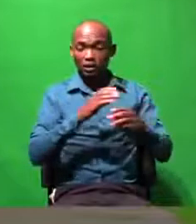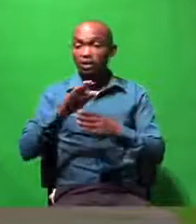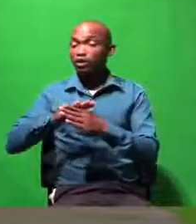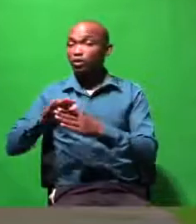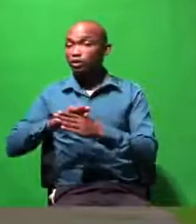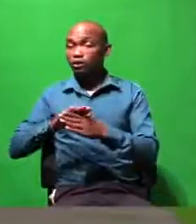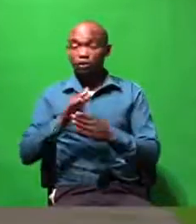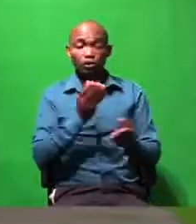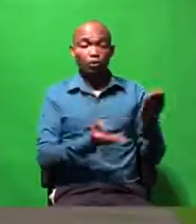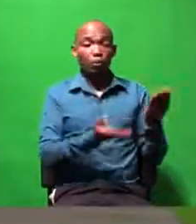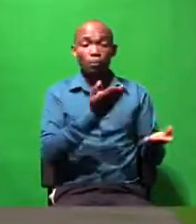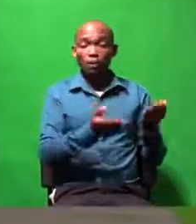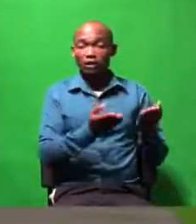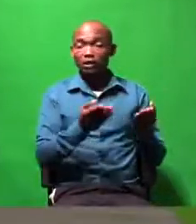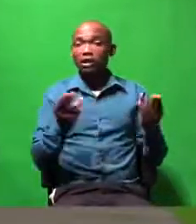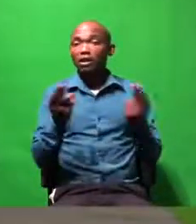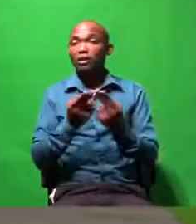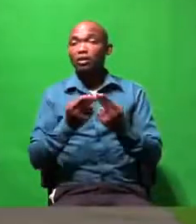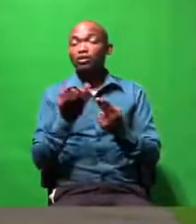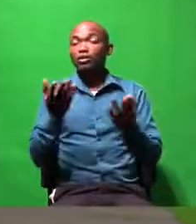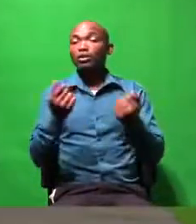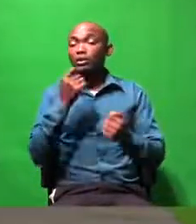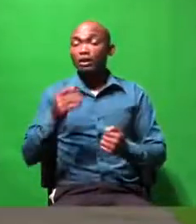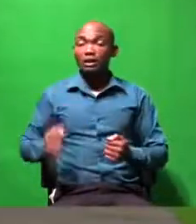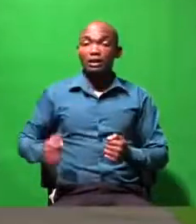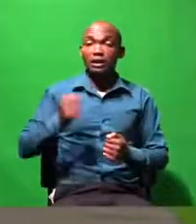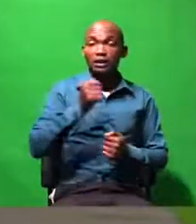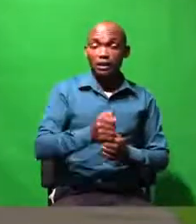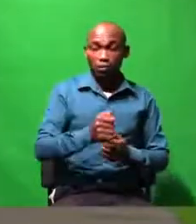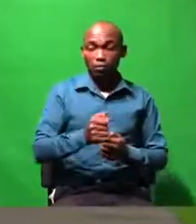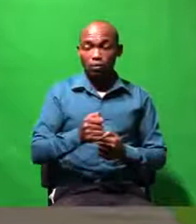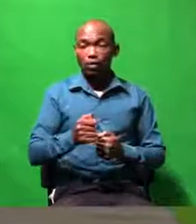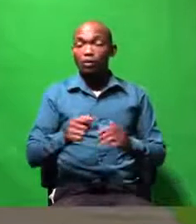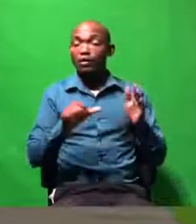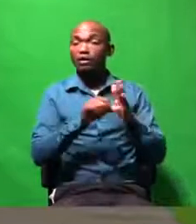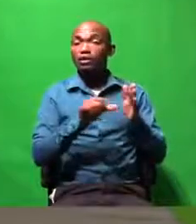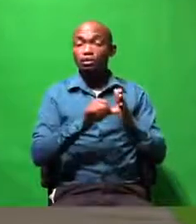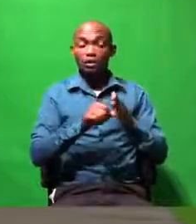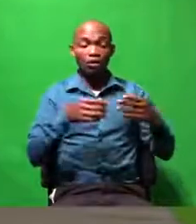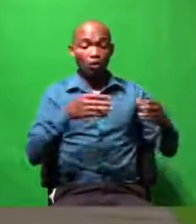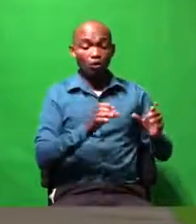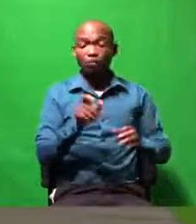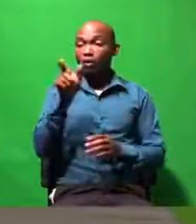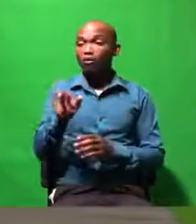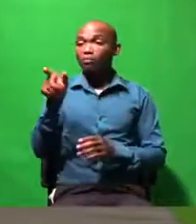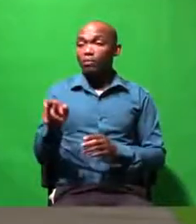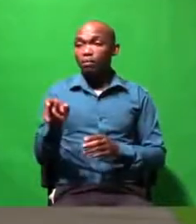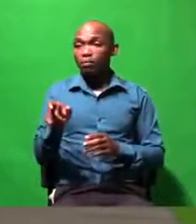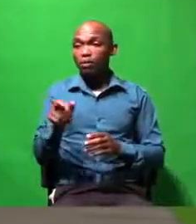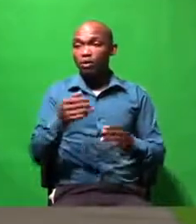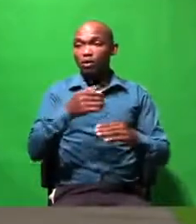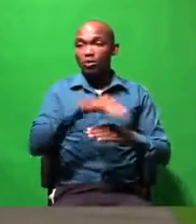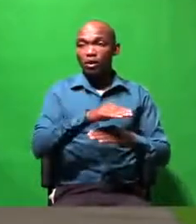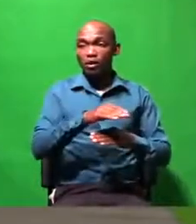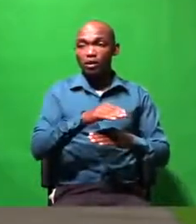uses to measure, and this is a step which a student or group of people who are going to the field in order